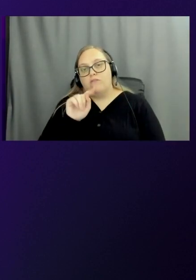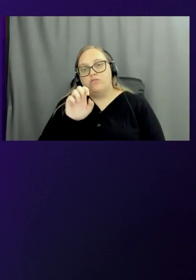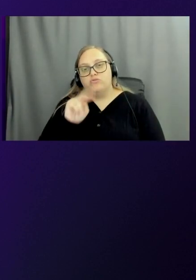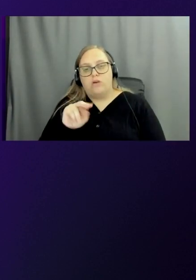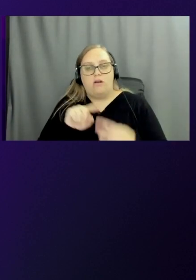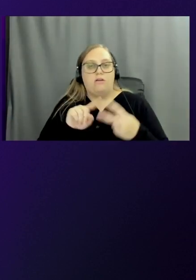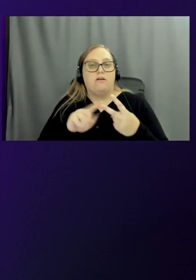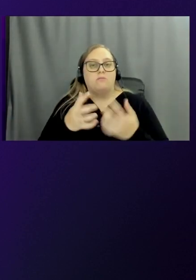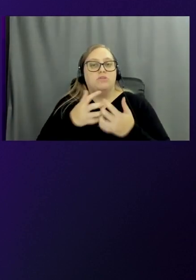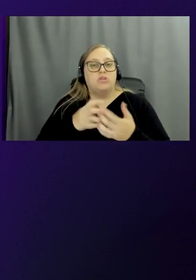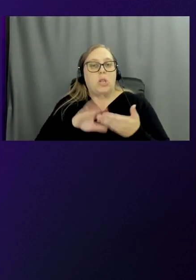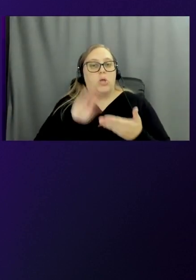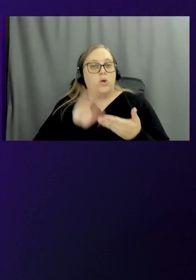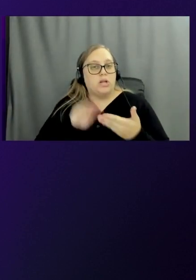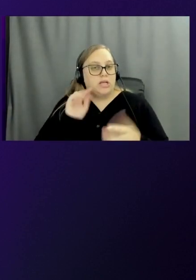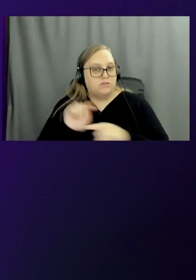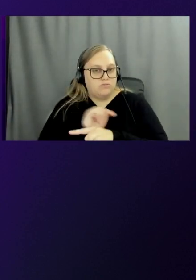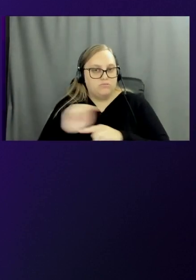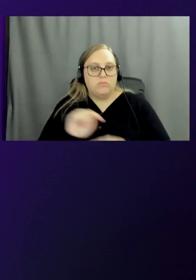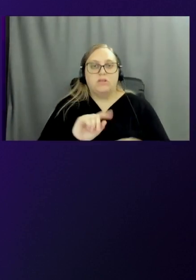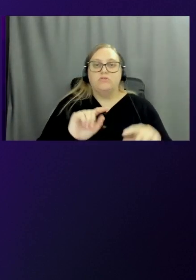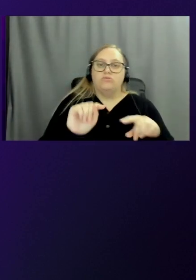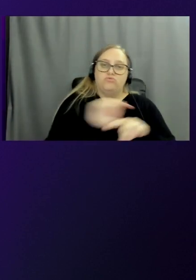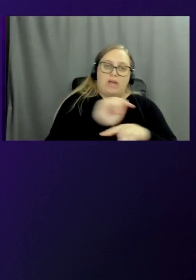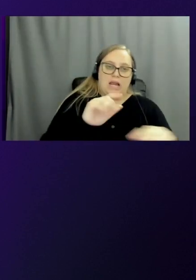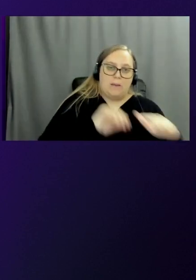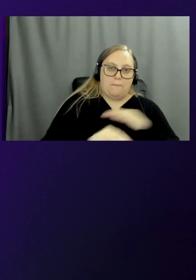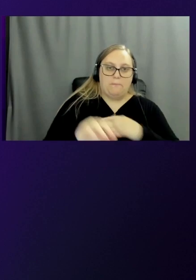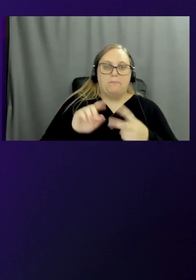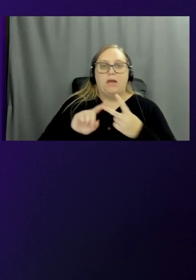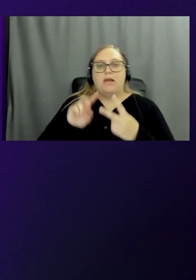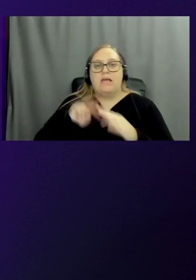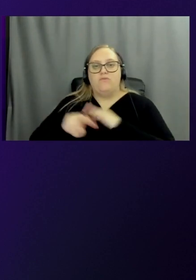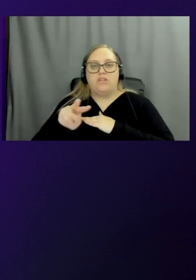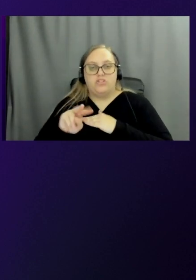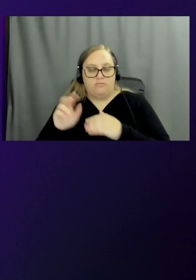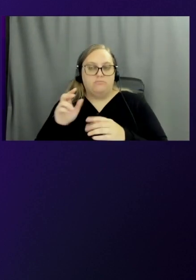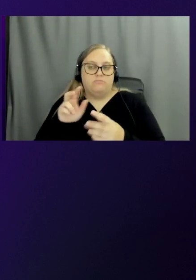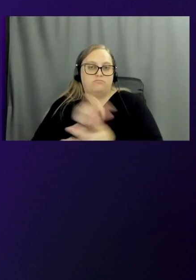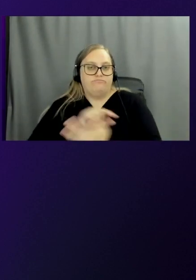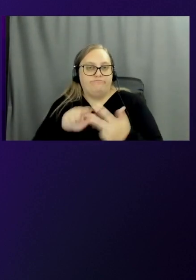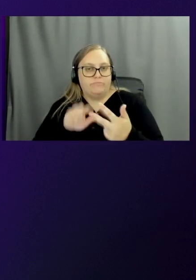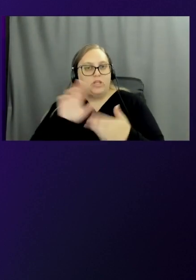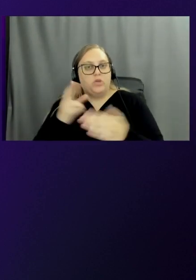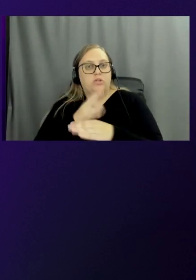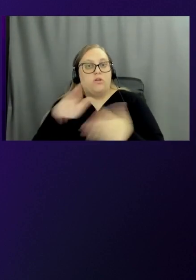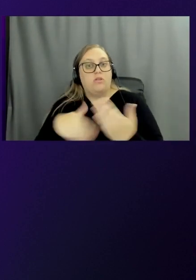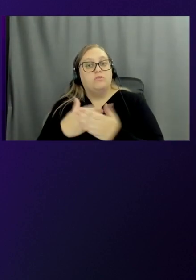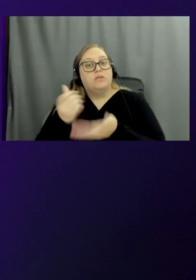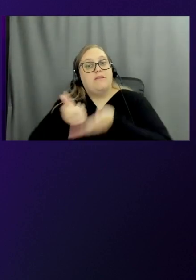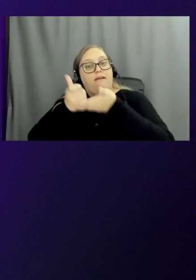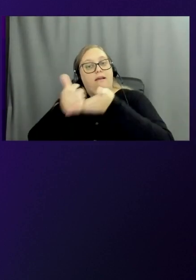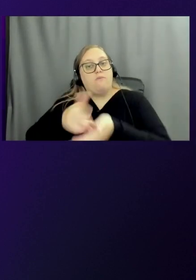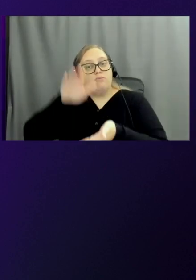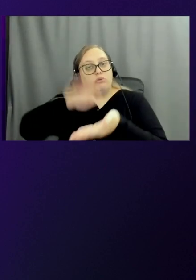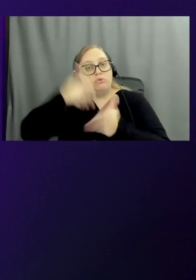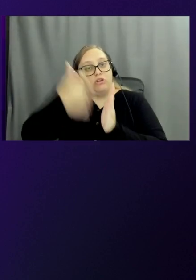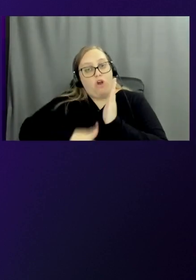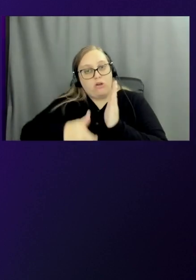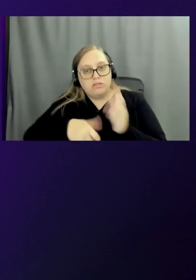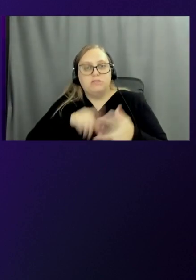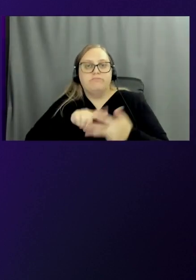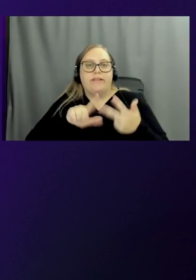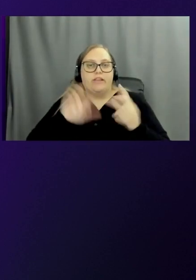chips, Trainium and Ferentia, as playing a role in not only reducing costs at Pinterest, but also their broader sustainability